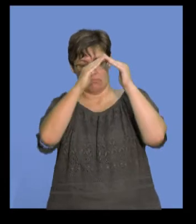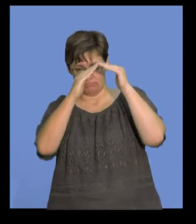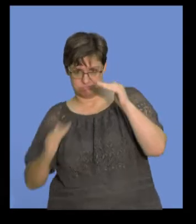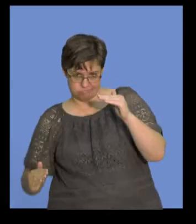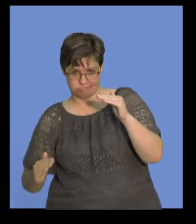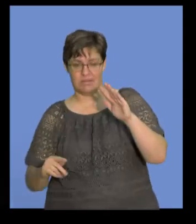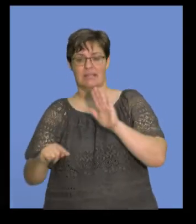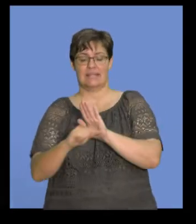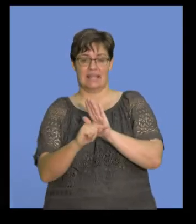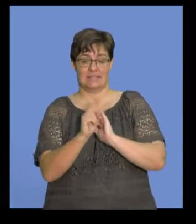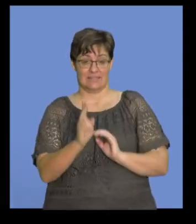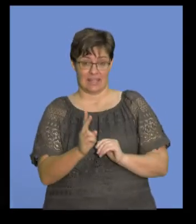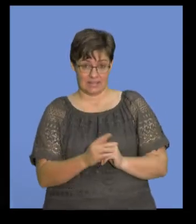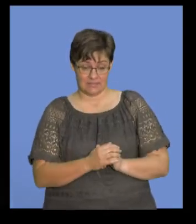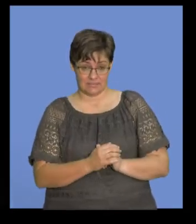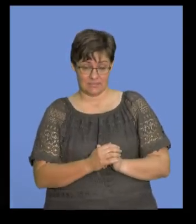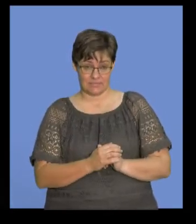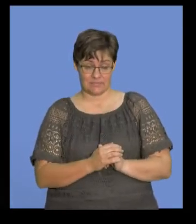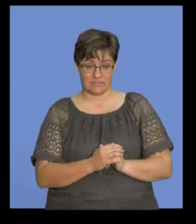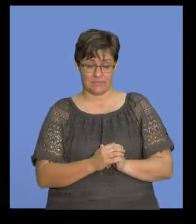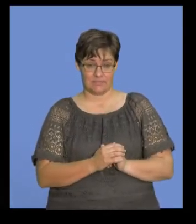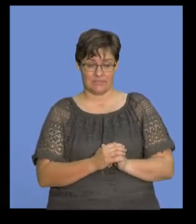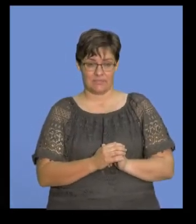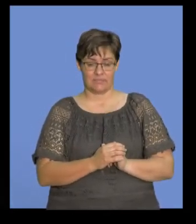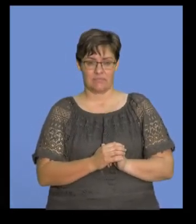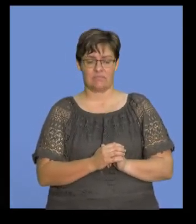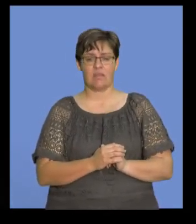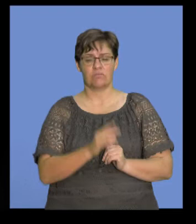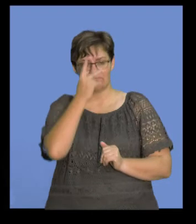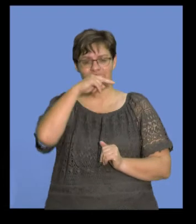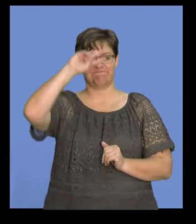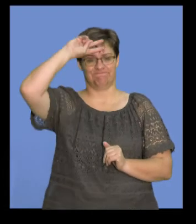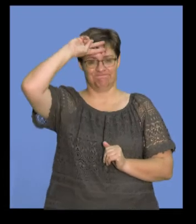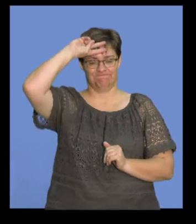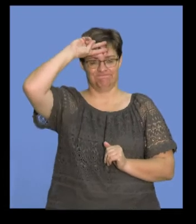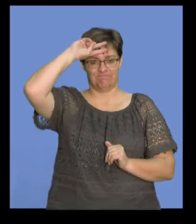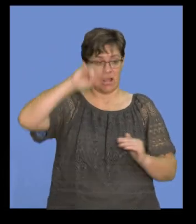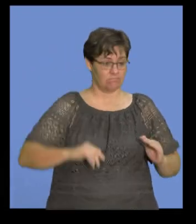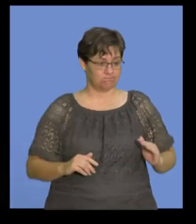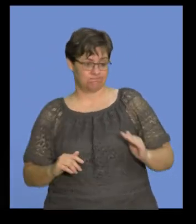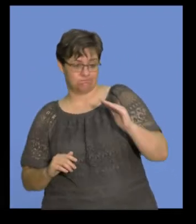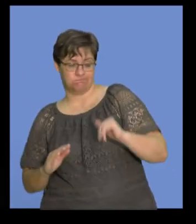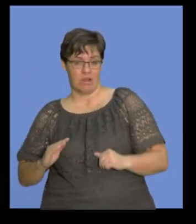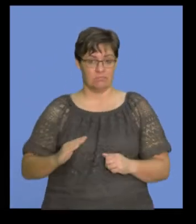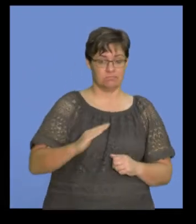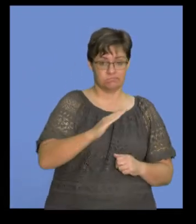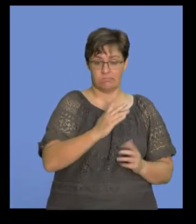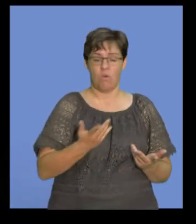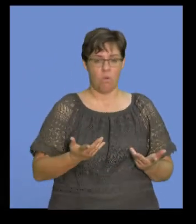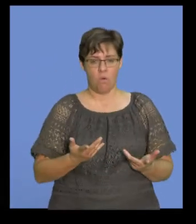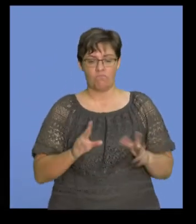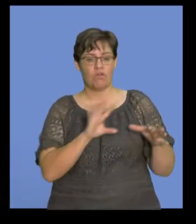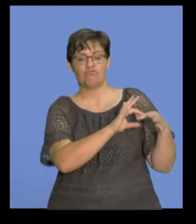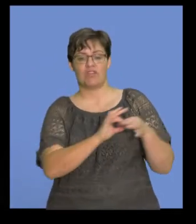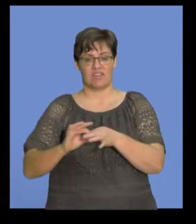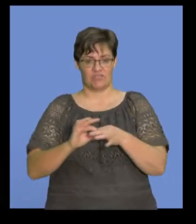increasing, and then we're seeing a rapid decrease in the rate of the reaction. So being able to interpret the